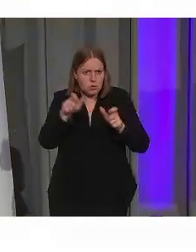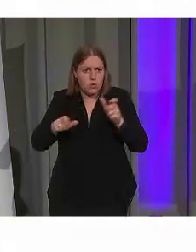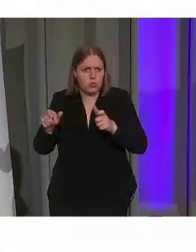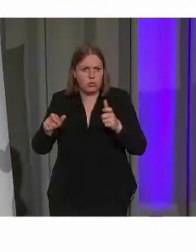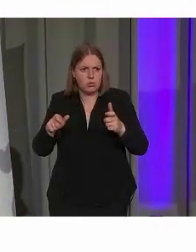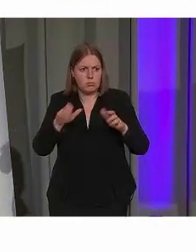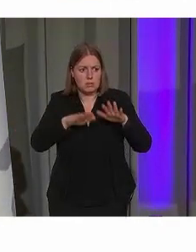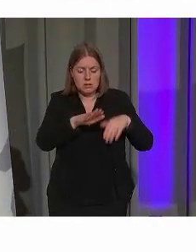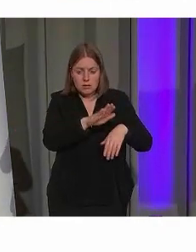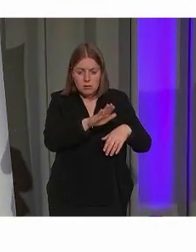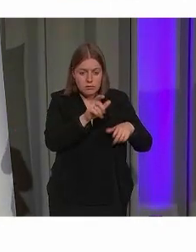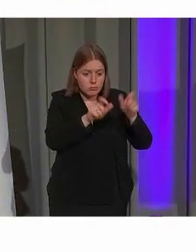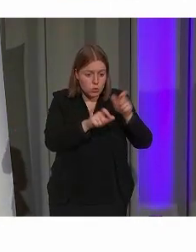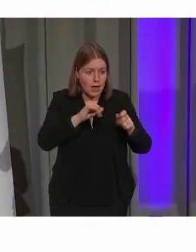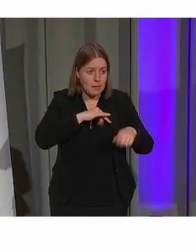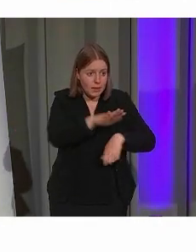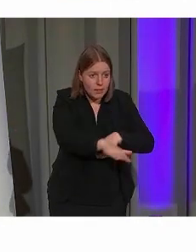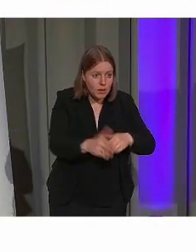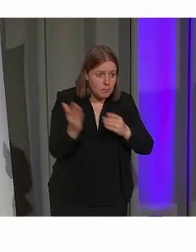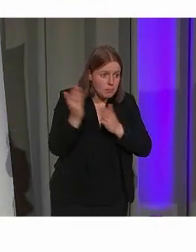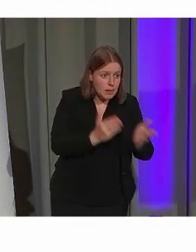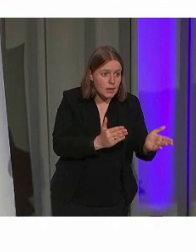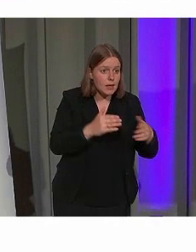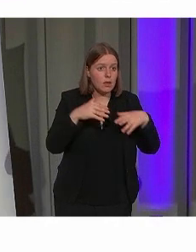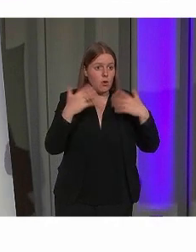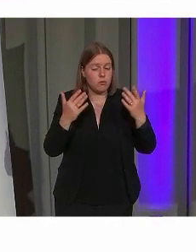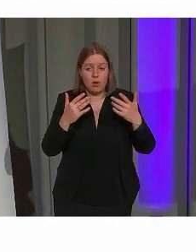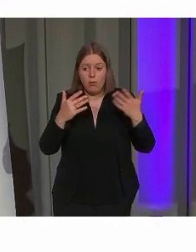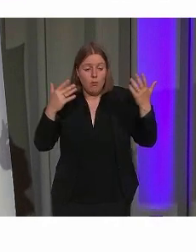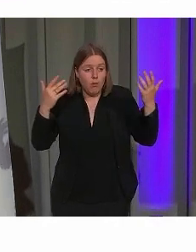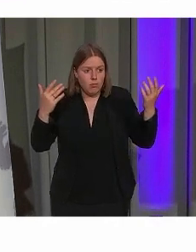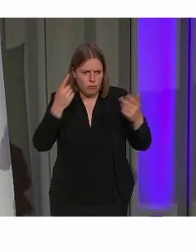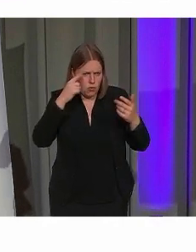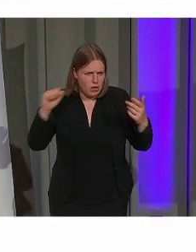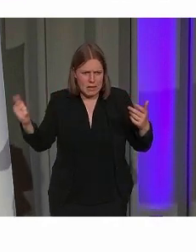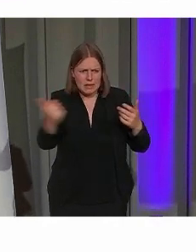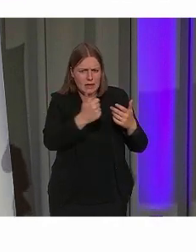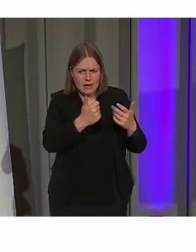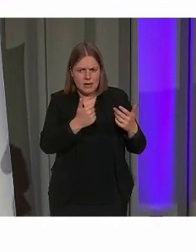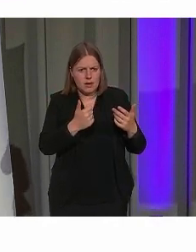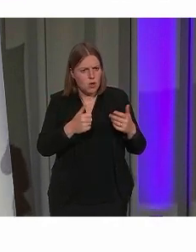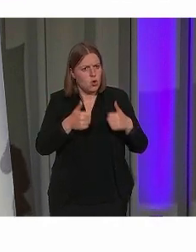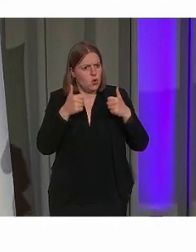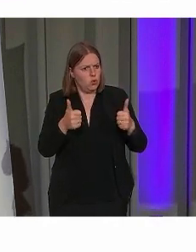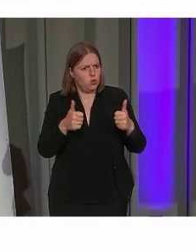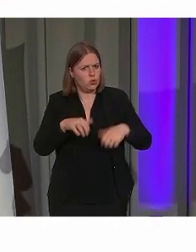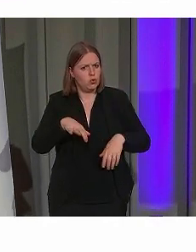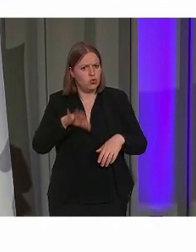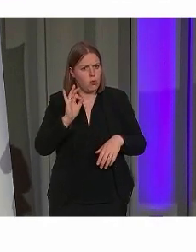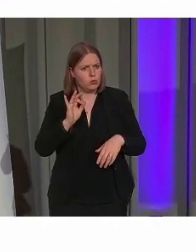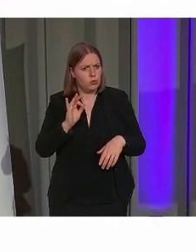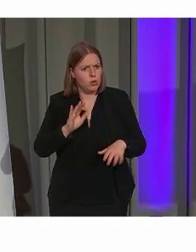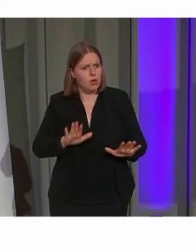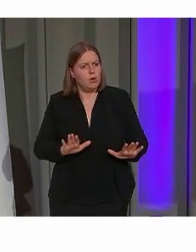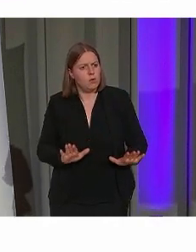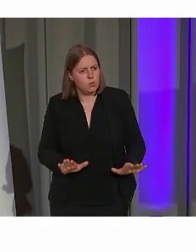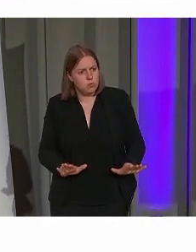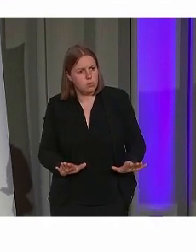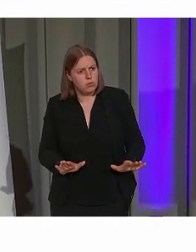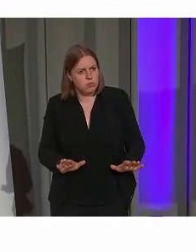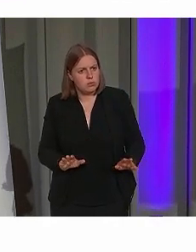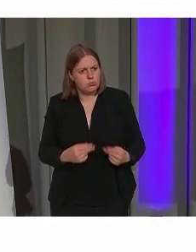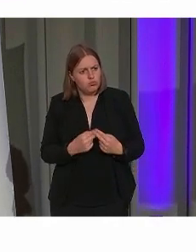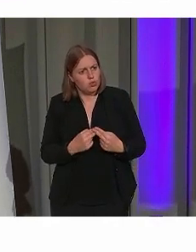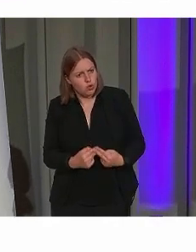with children, and anybody. For everybody, it's a good idea to